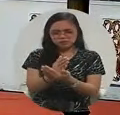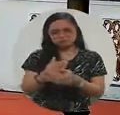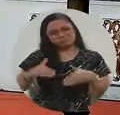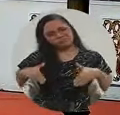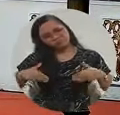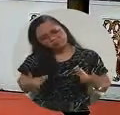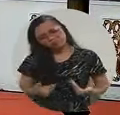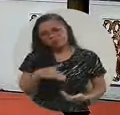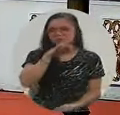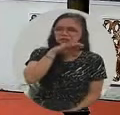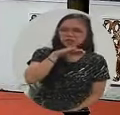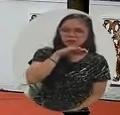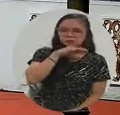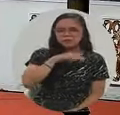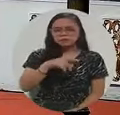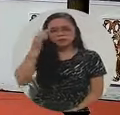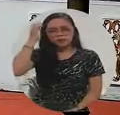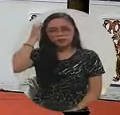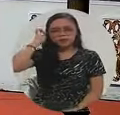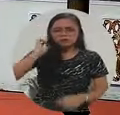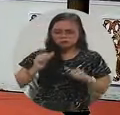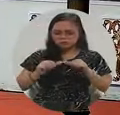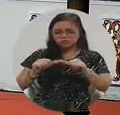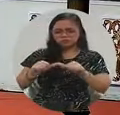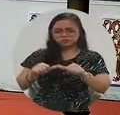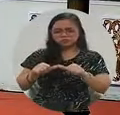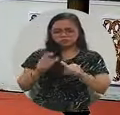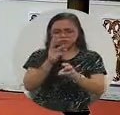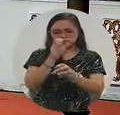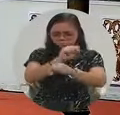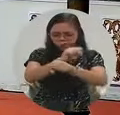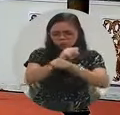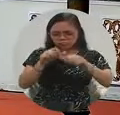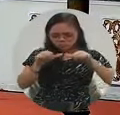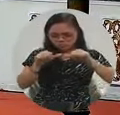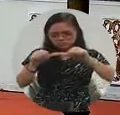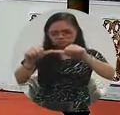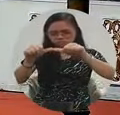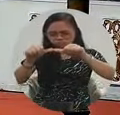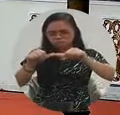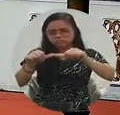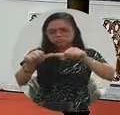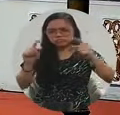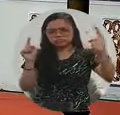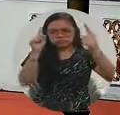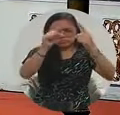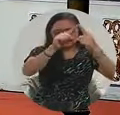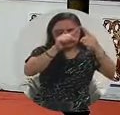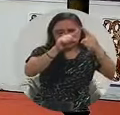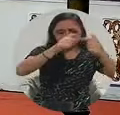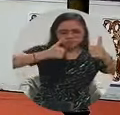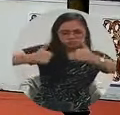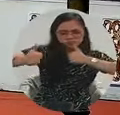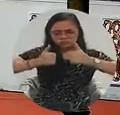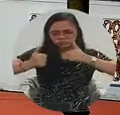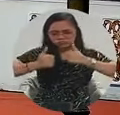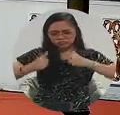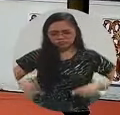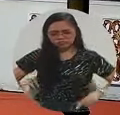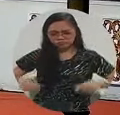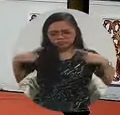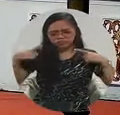are tired and we cannot go on anymore, our work goes on in the midst of all of the challenges that we have.